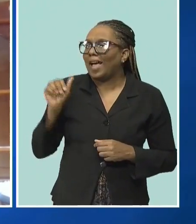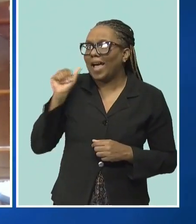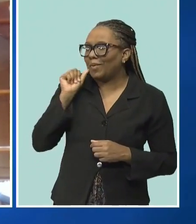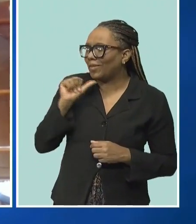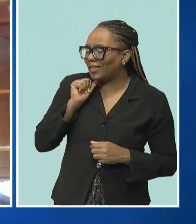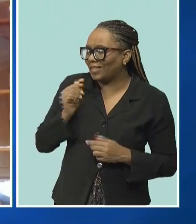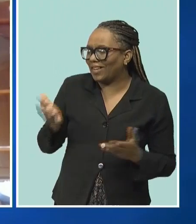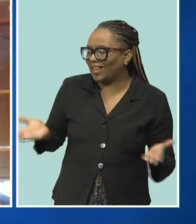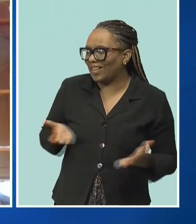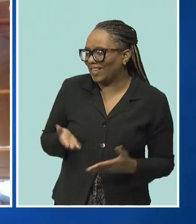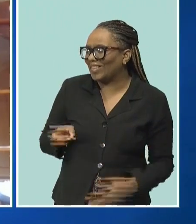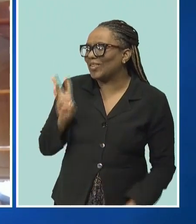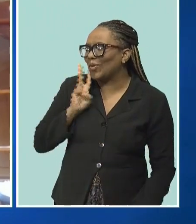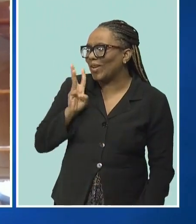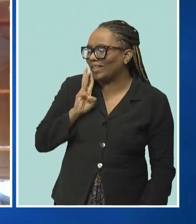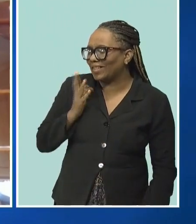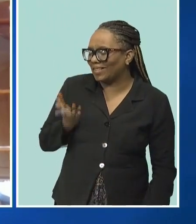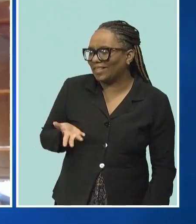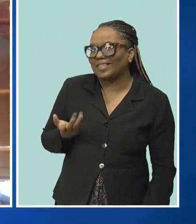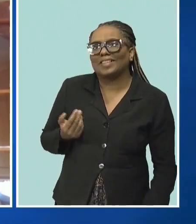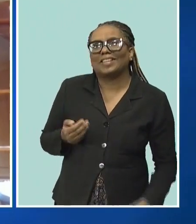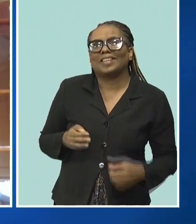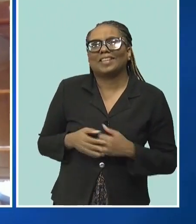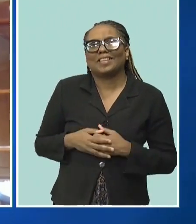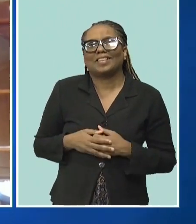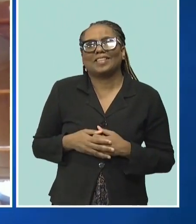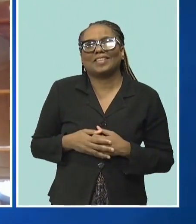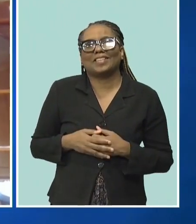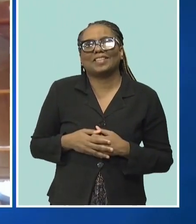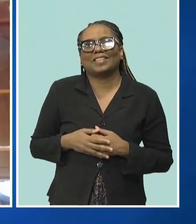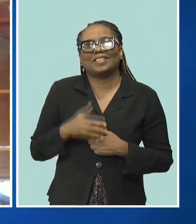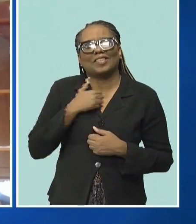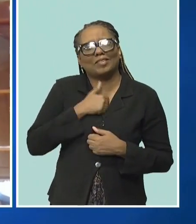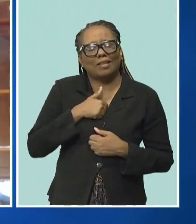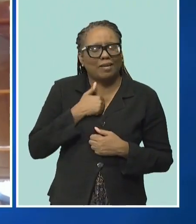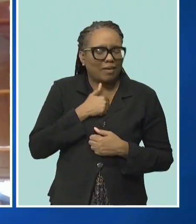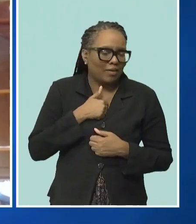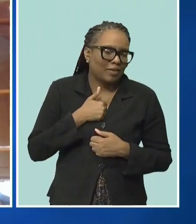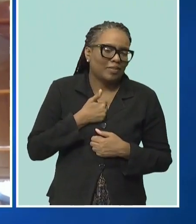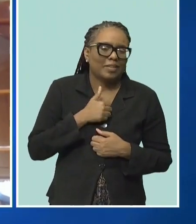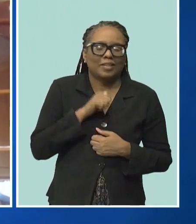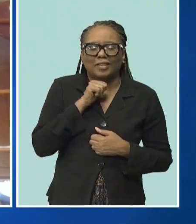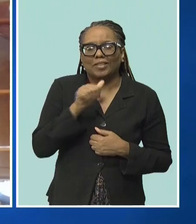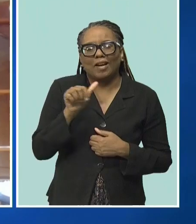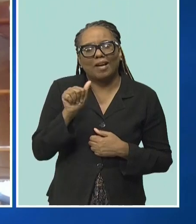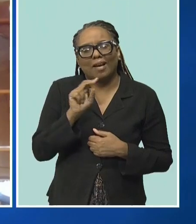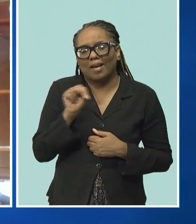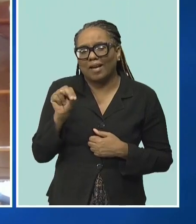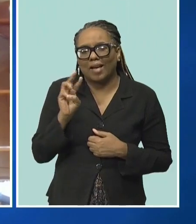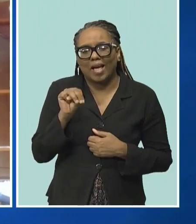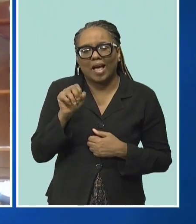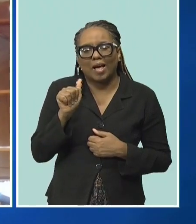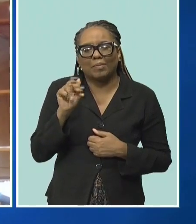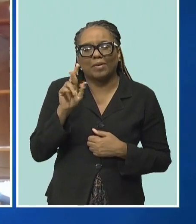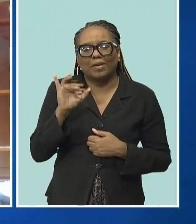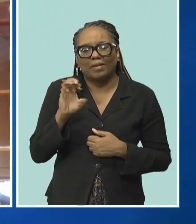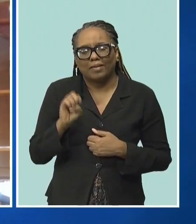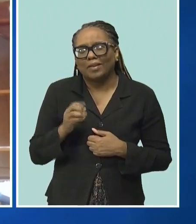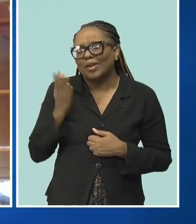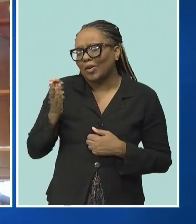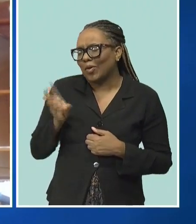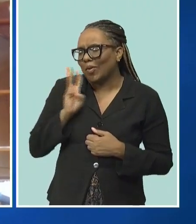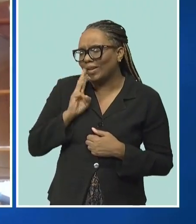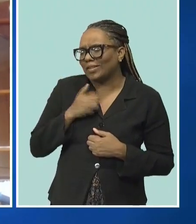in the chair tonight. It's Wendy, Colin. Wendy, sorry. Okay. My apologies. Yes, Minister Jordan. Let's just